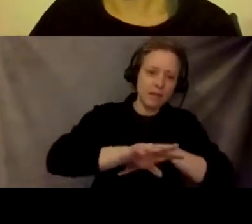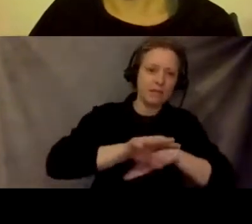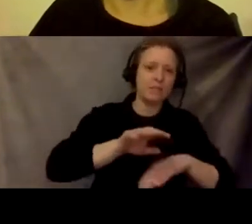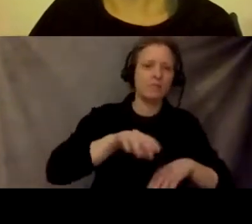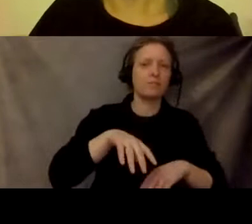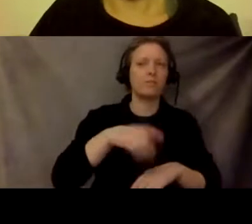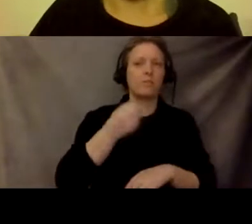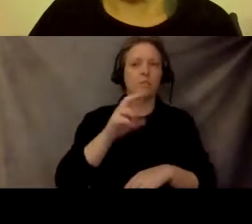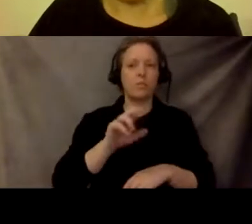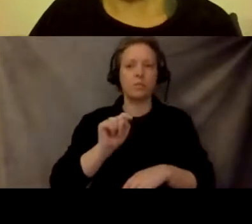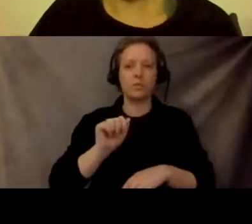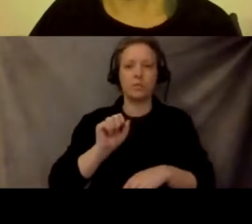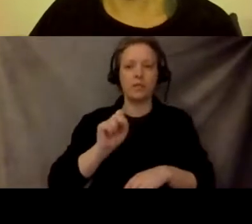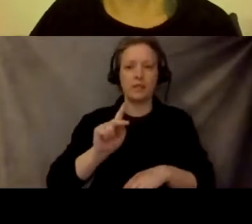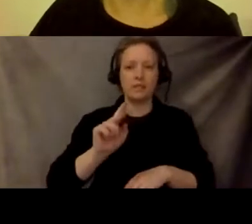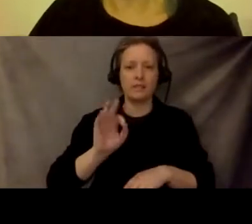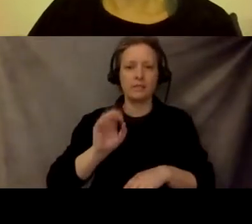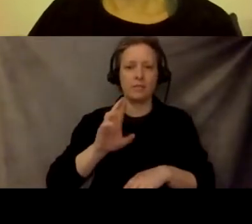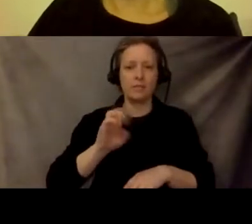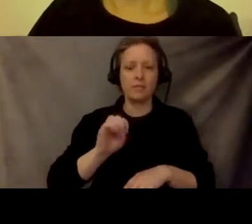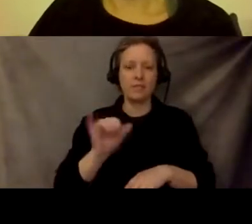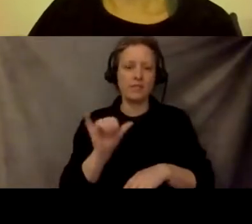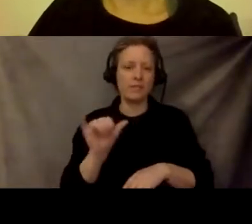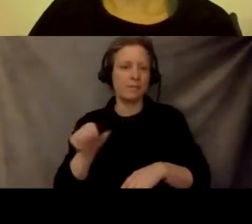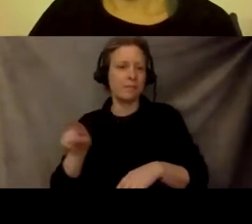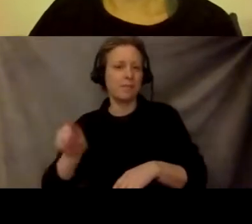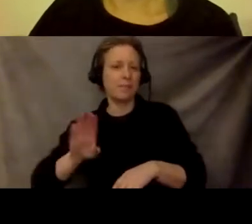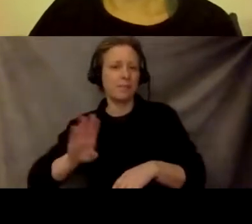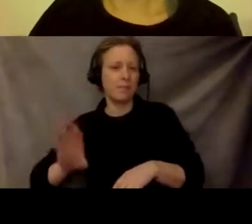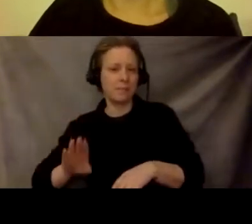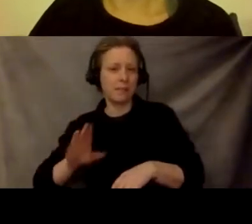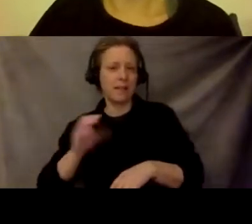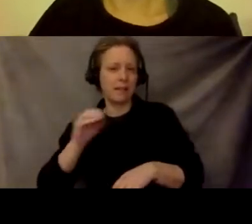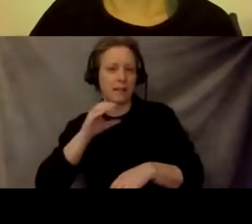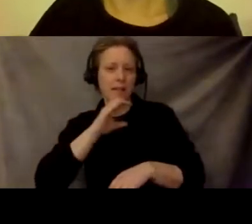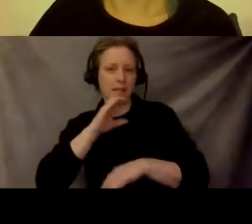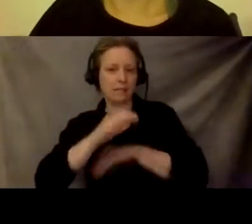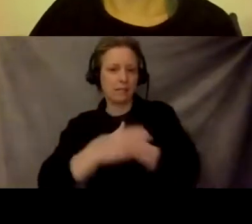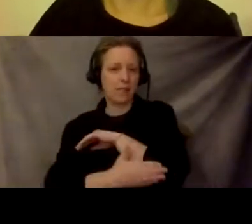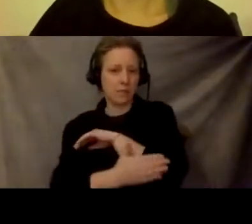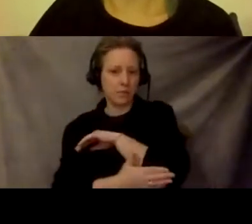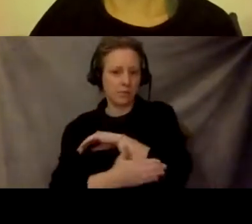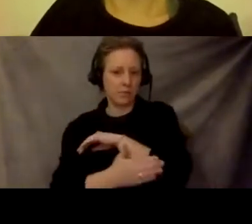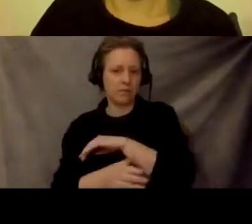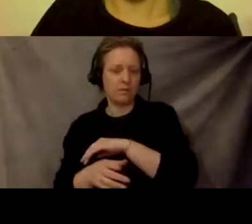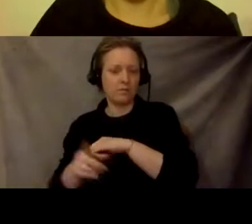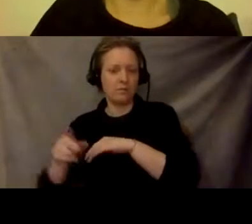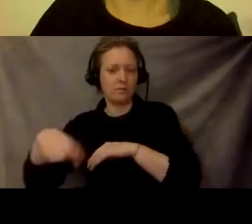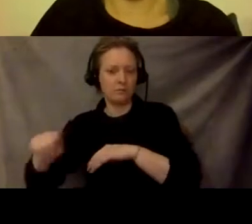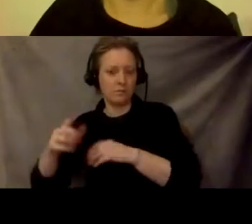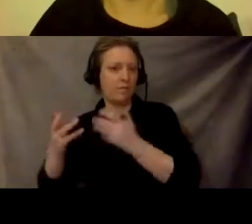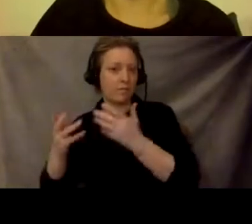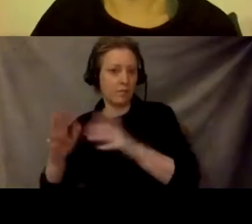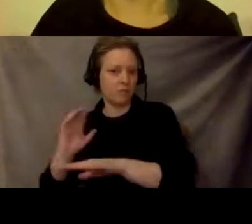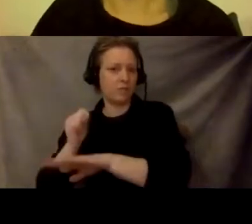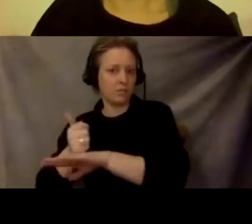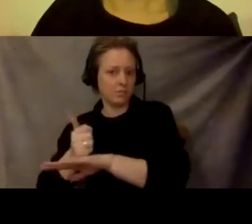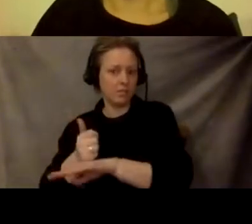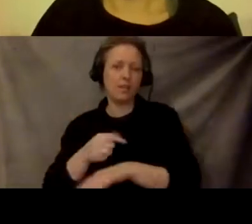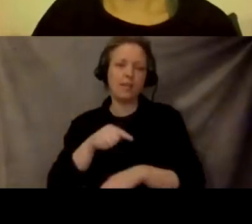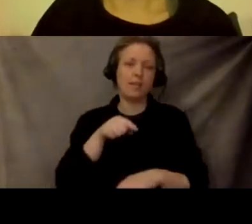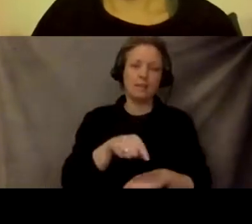Beaverton and Clackamas County have done, that group of people could be kind of researching